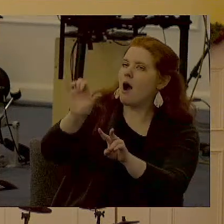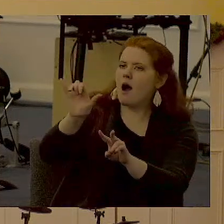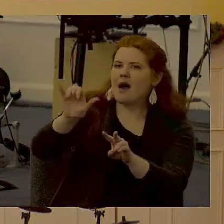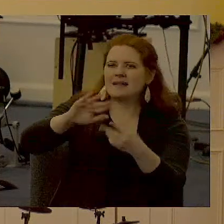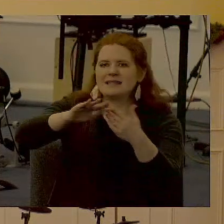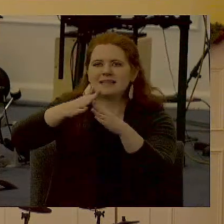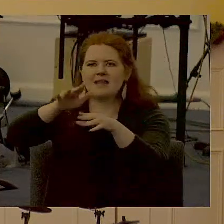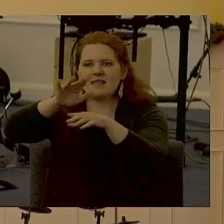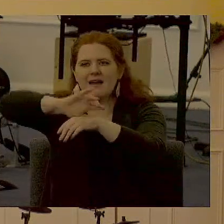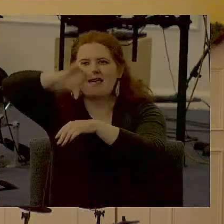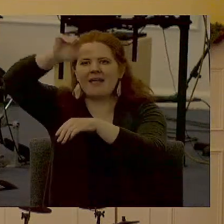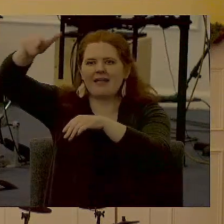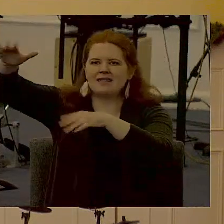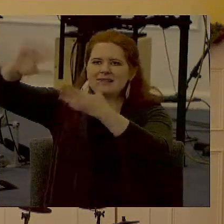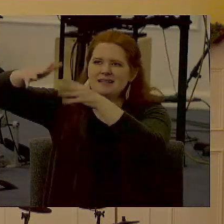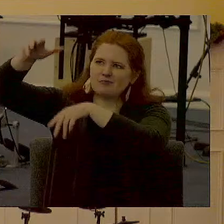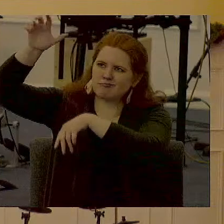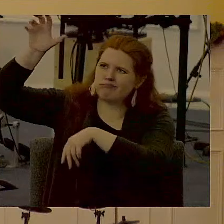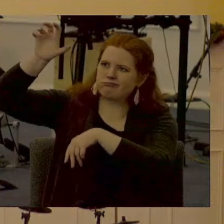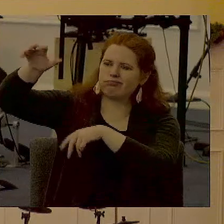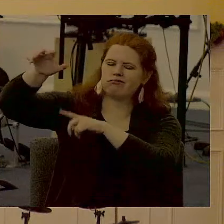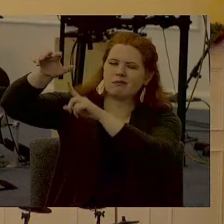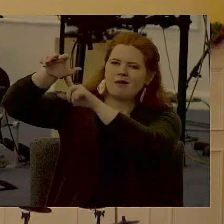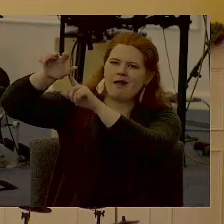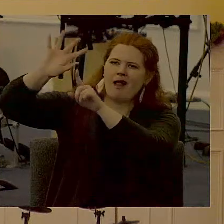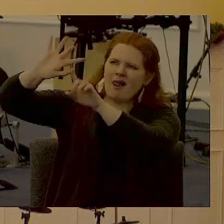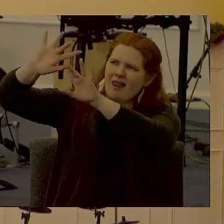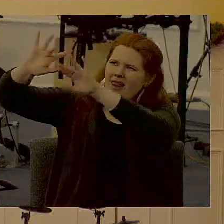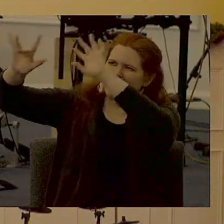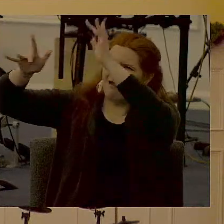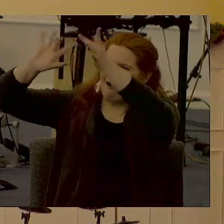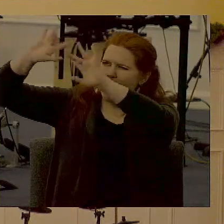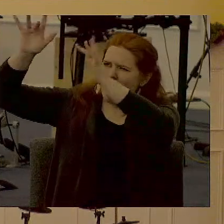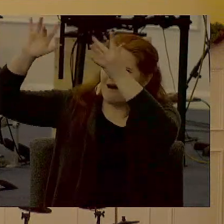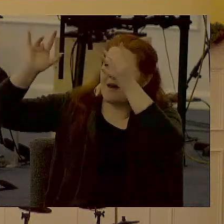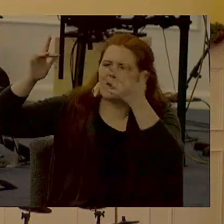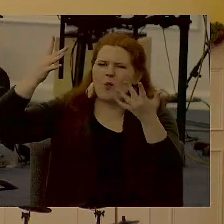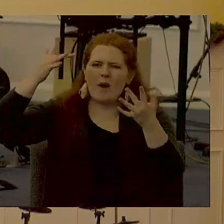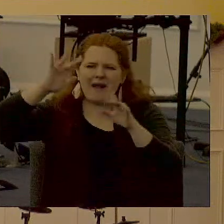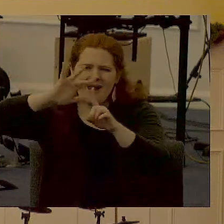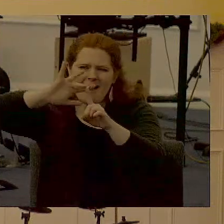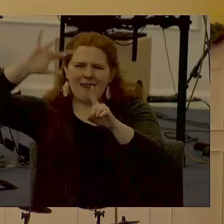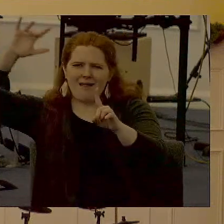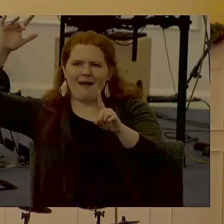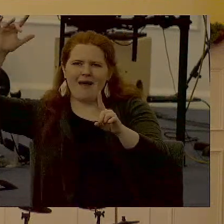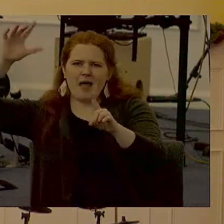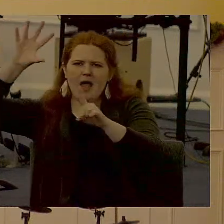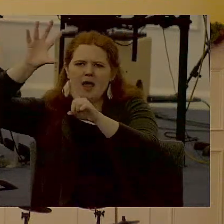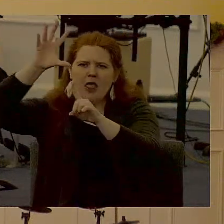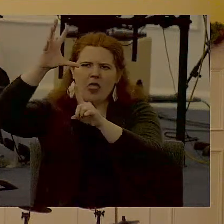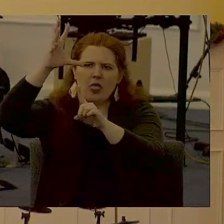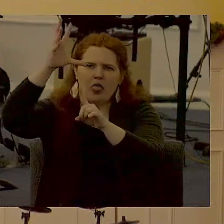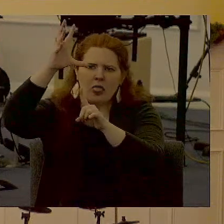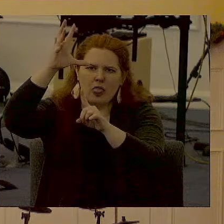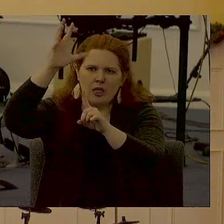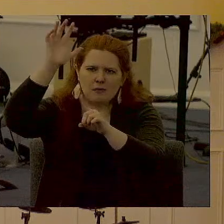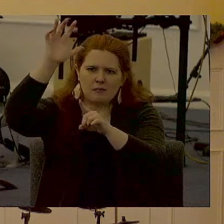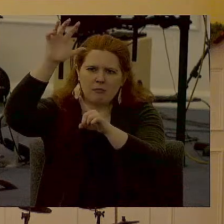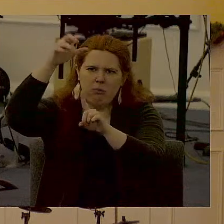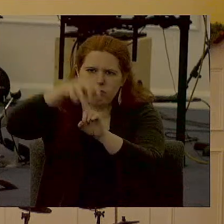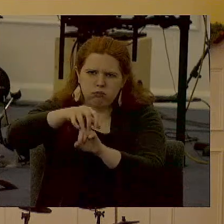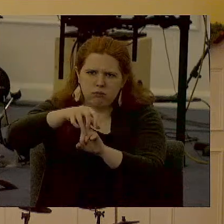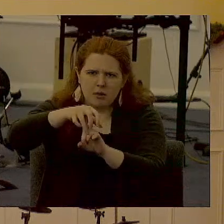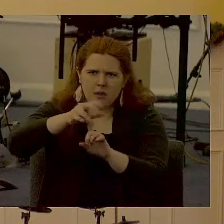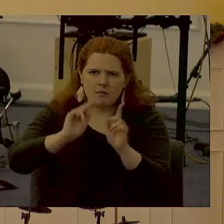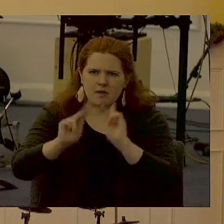city on a hill. He talks about lighting a light, and he says, why would you light a light and then put it under a table so